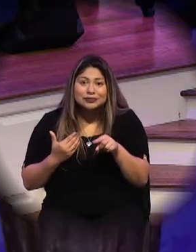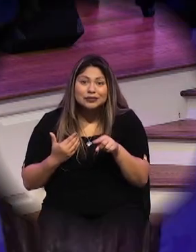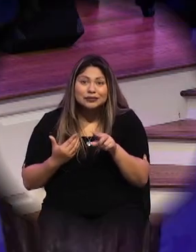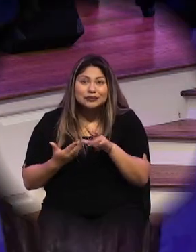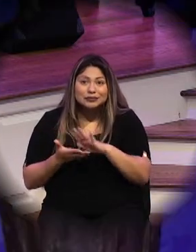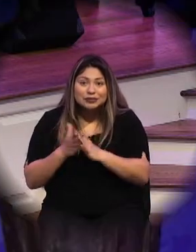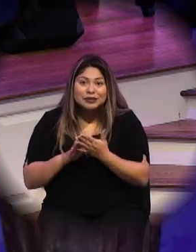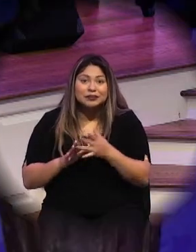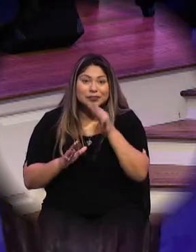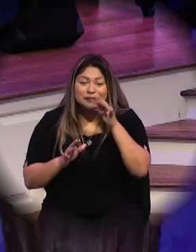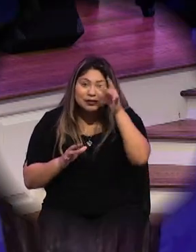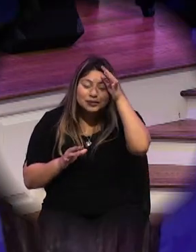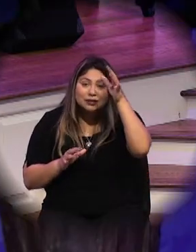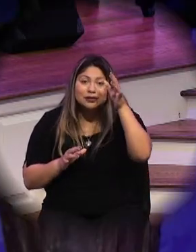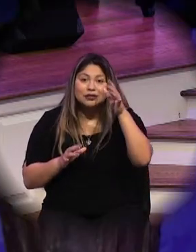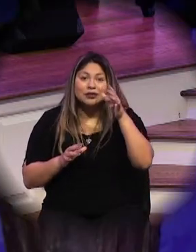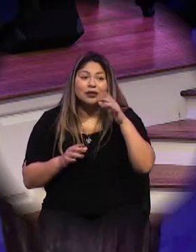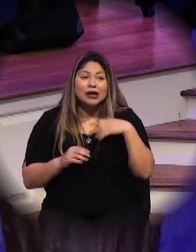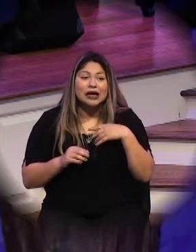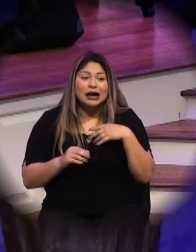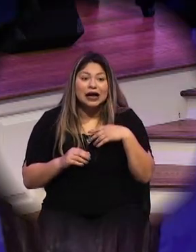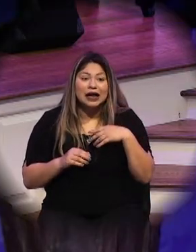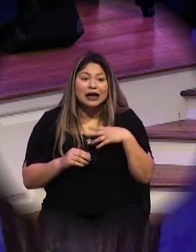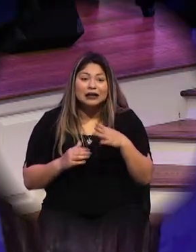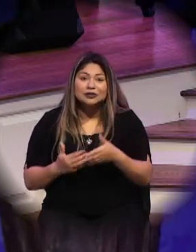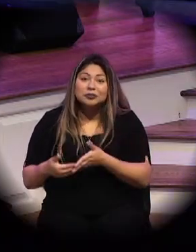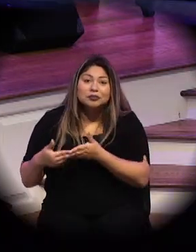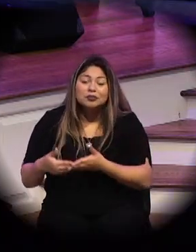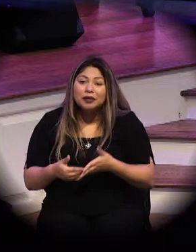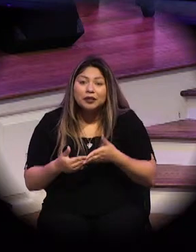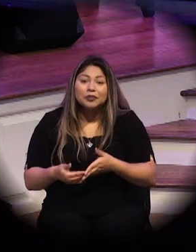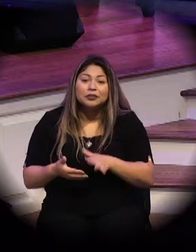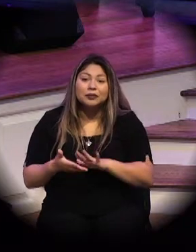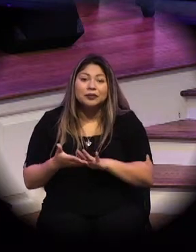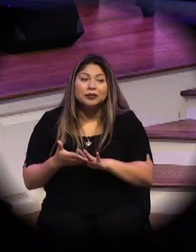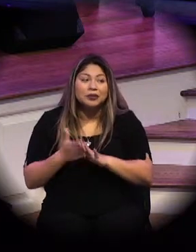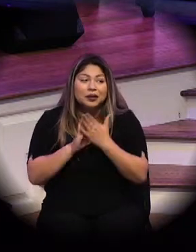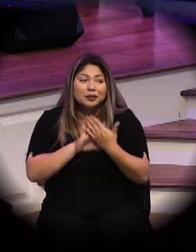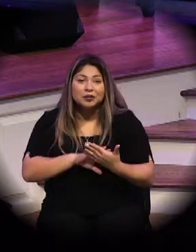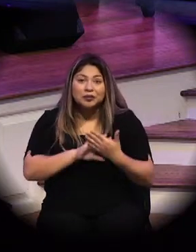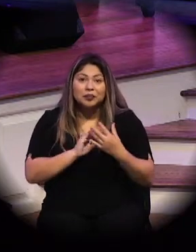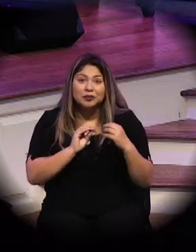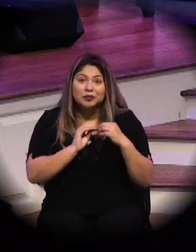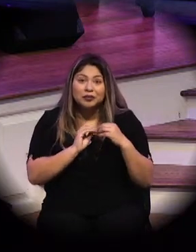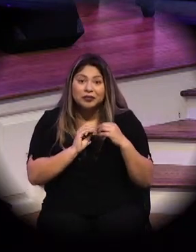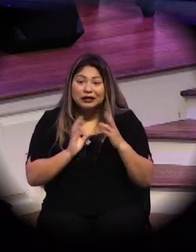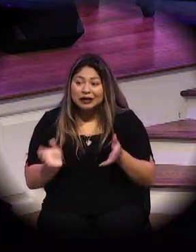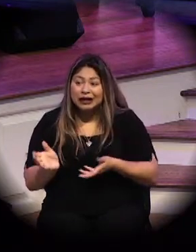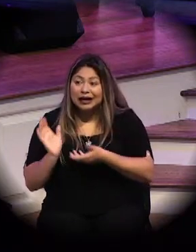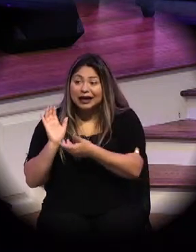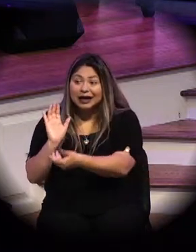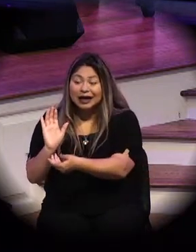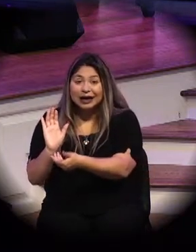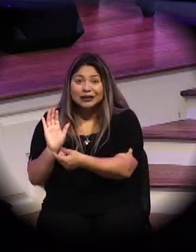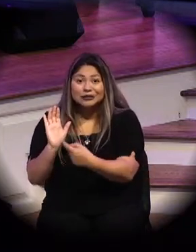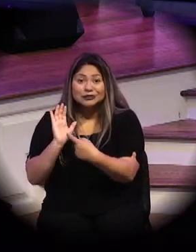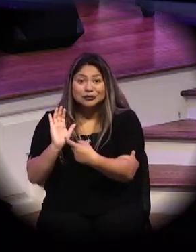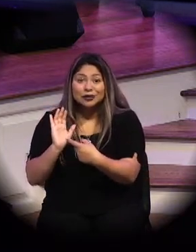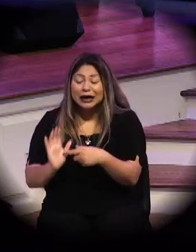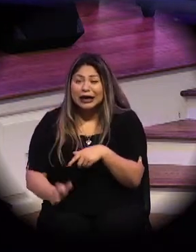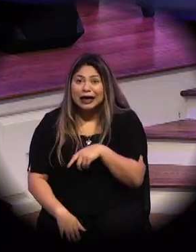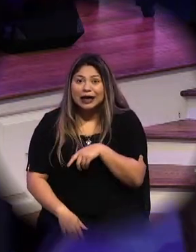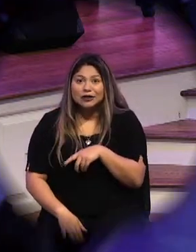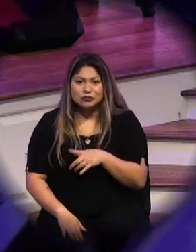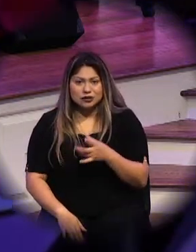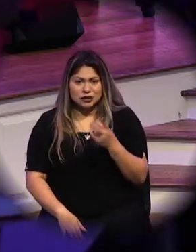coolest guys out there. You're big, you're strong, you're tough. You know, you got it all together. But let me bring a baby by you, and you've got the Gucci-Gucci-Gooing going